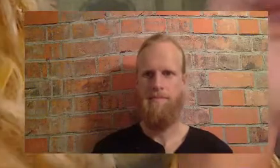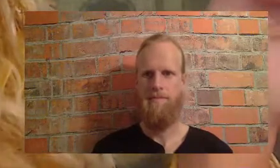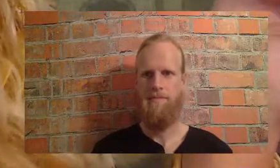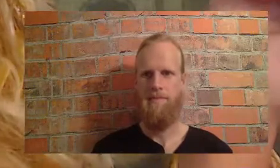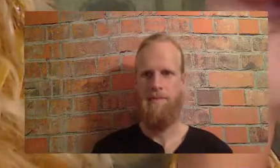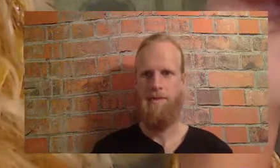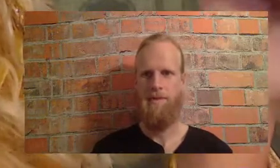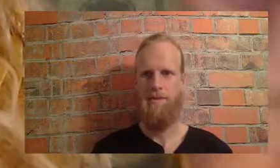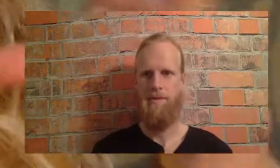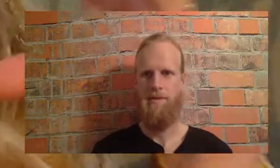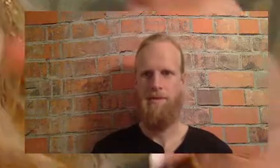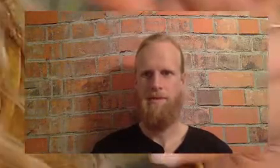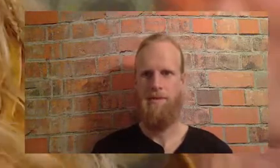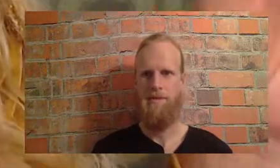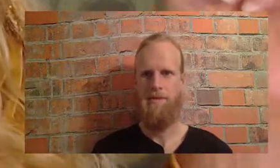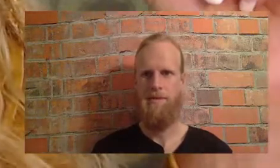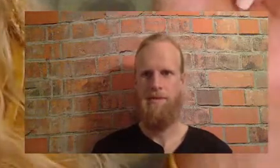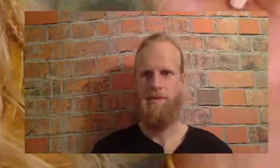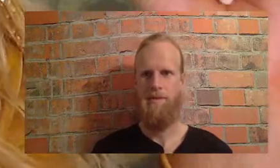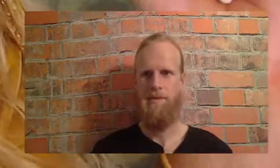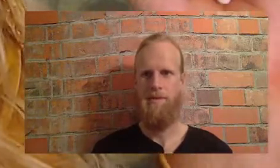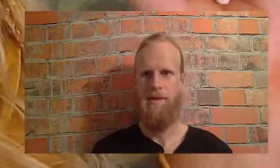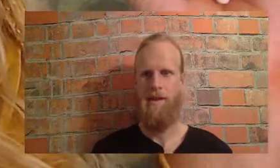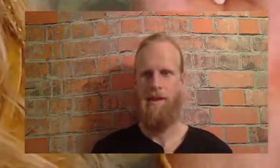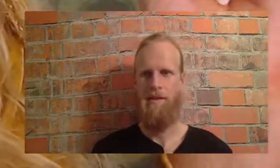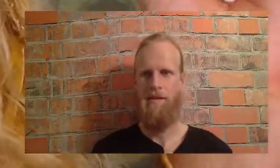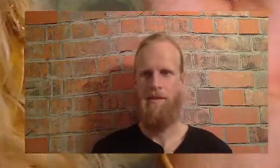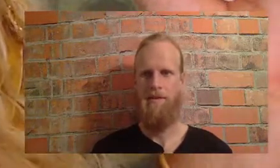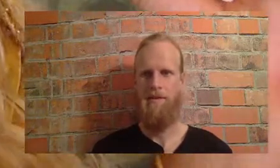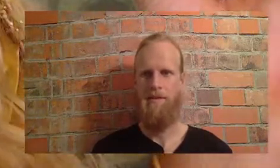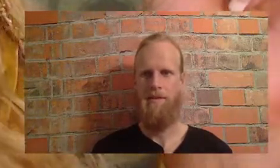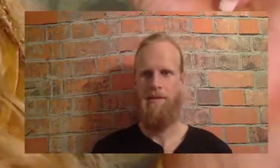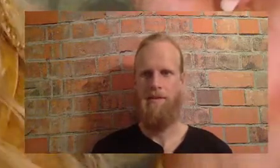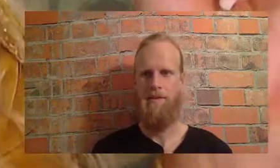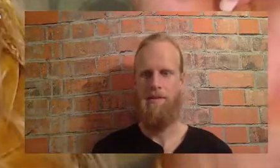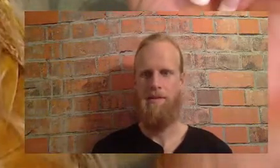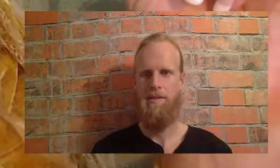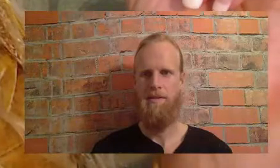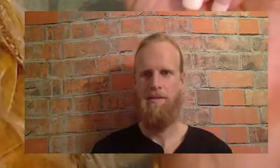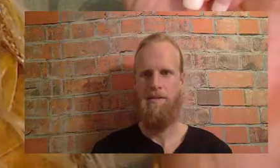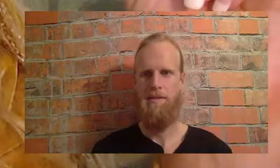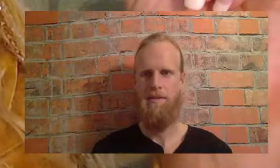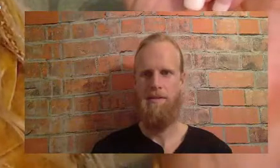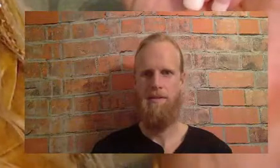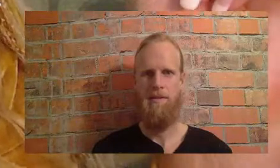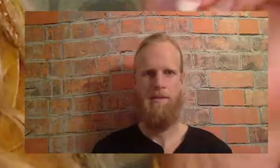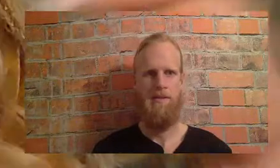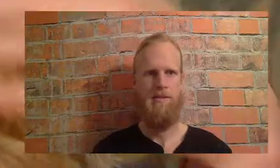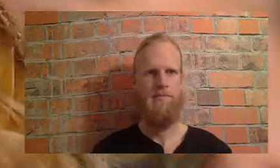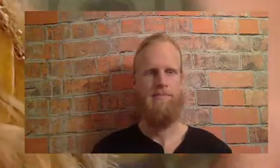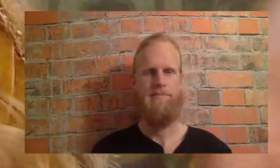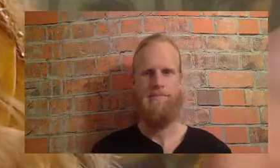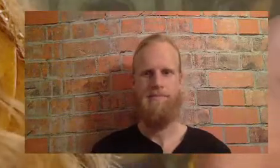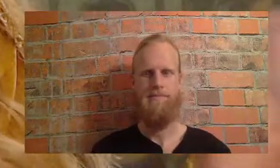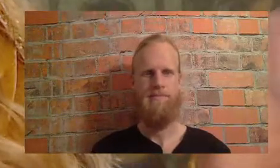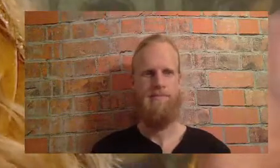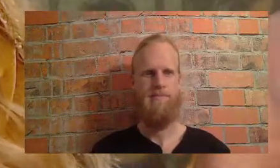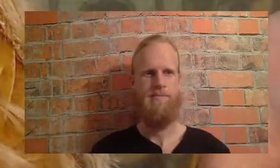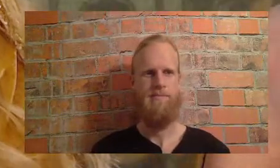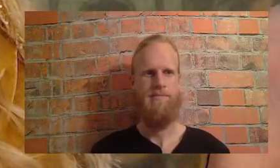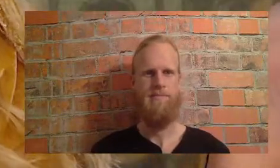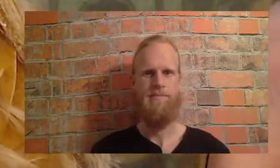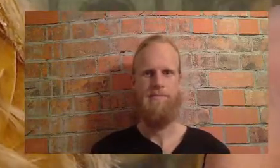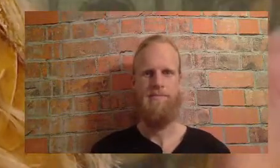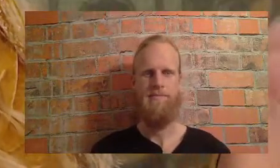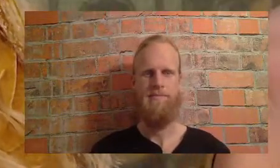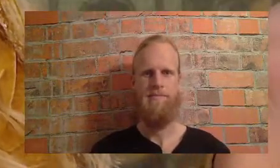tapping on this issue and unraveling all the little pieces? I think it would make a tremendous difference to you. I've seen a lot of people